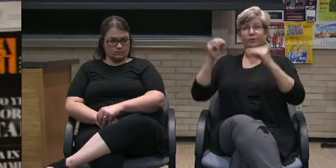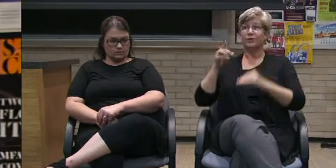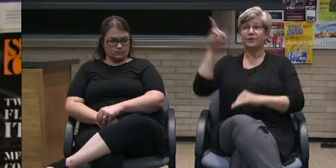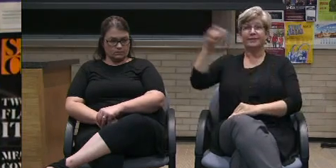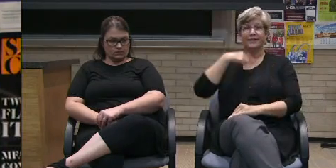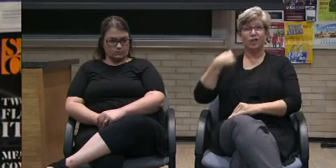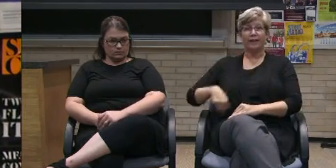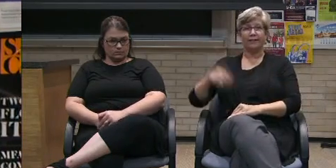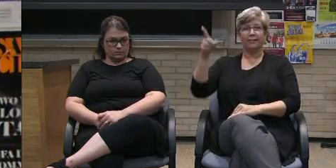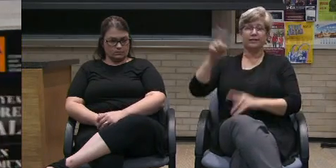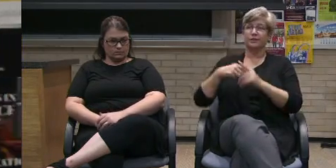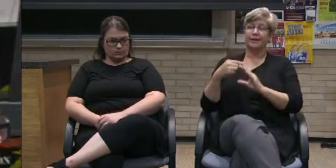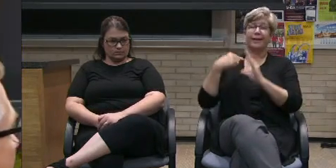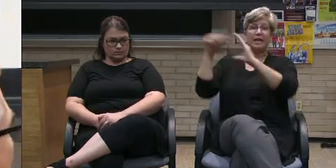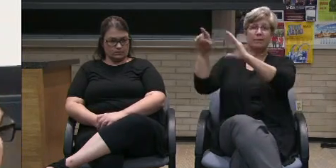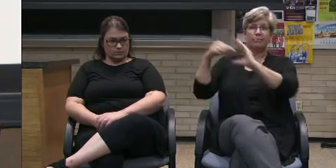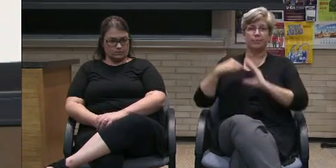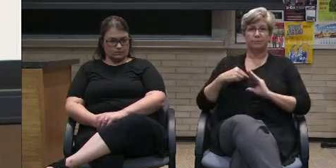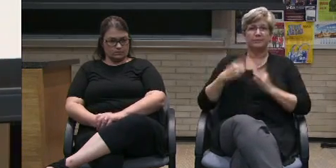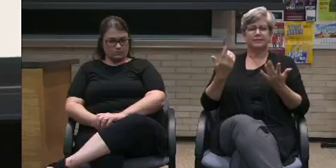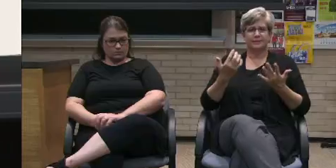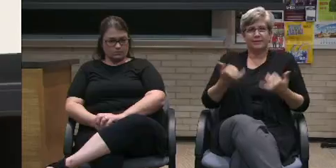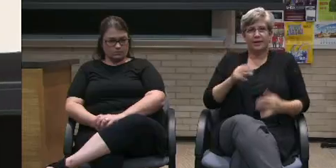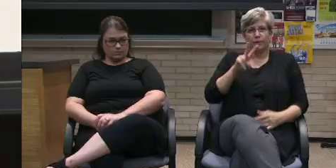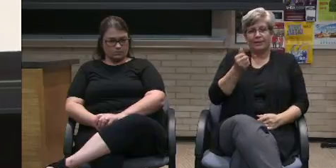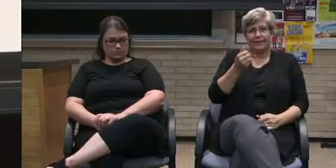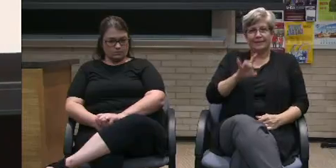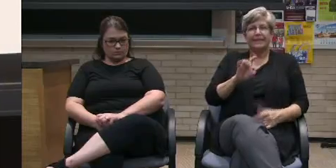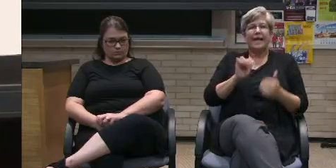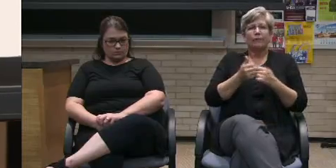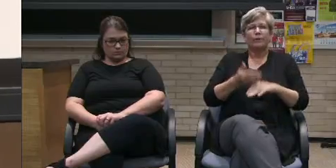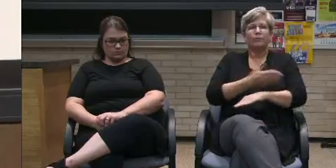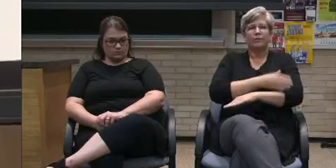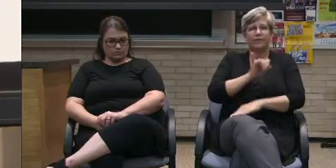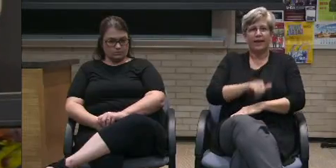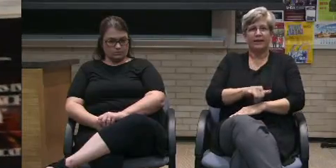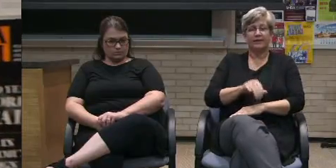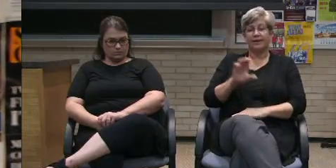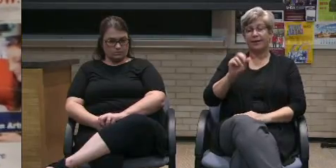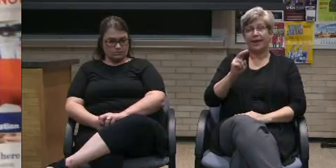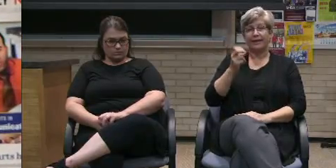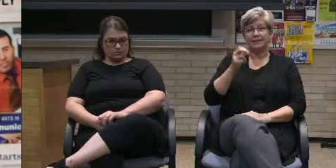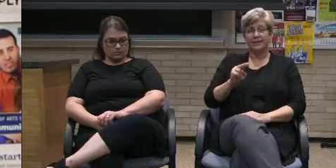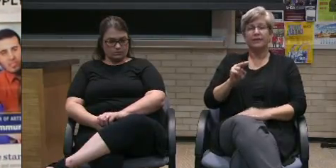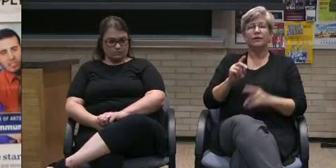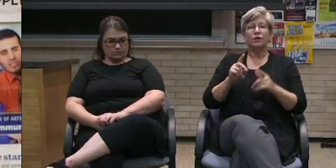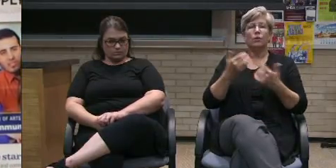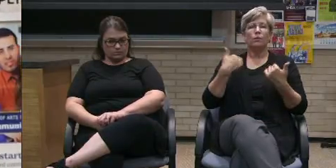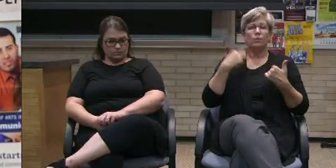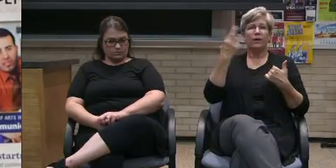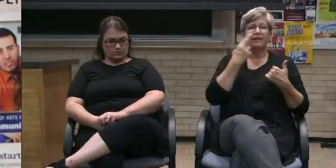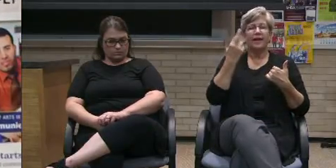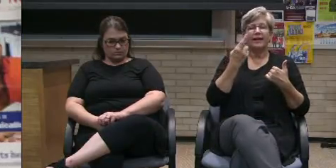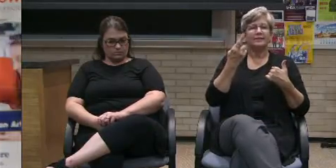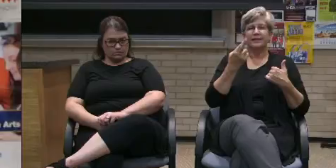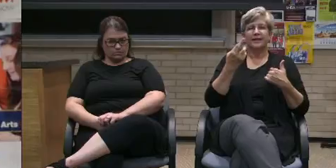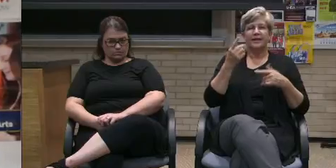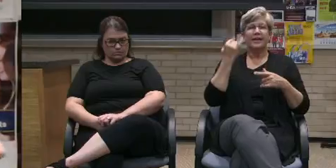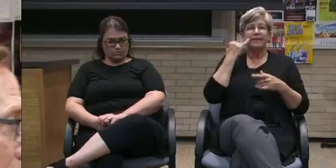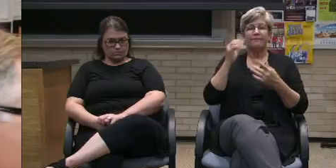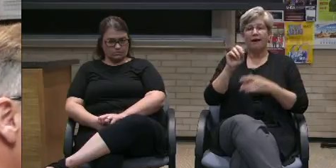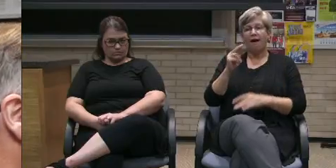It's 2018, so how do we do that? At SUNY Canton, it was about having some of our offices open beyond office hours. As a